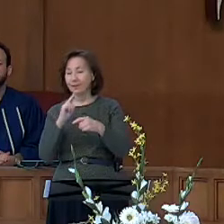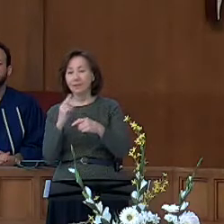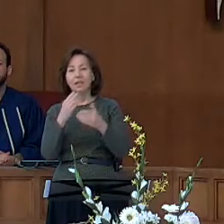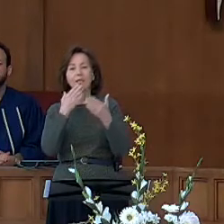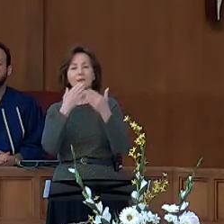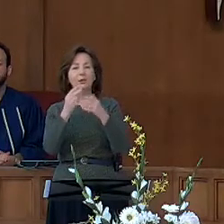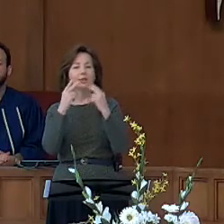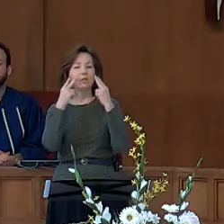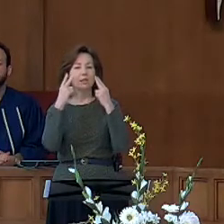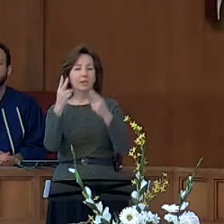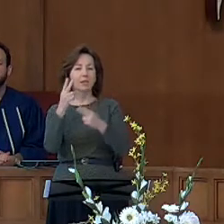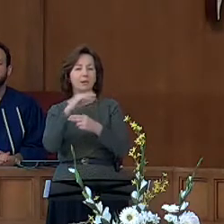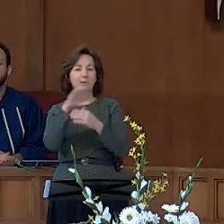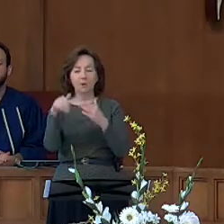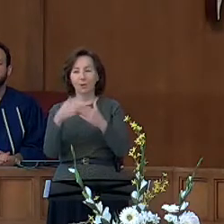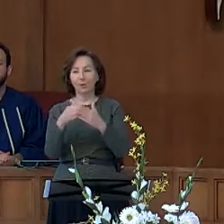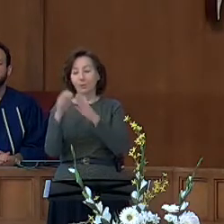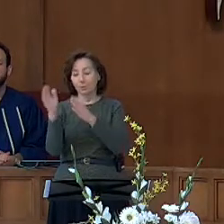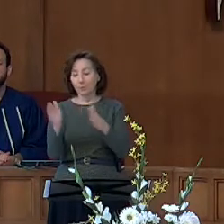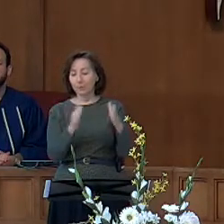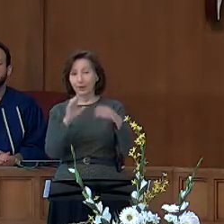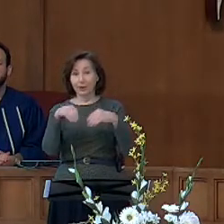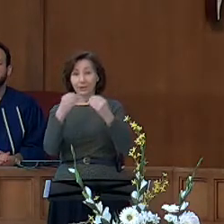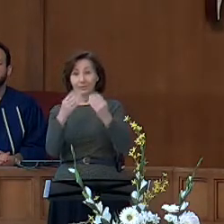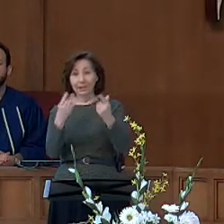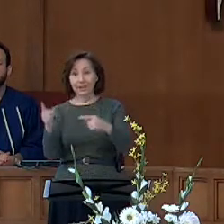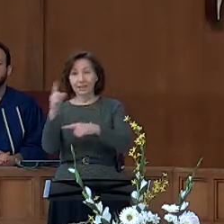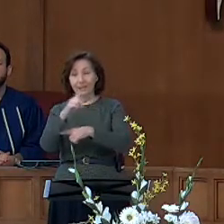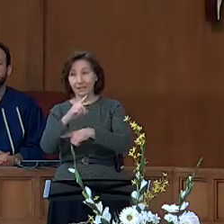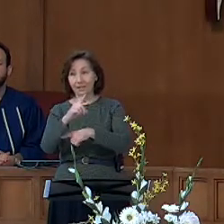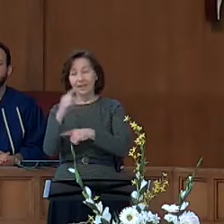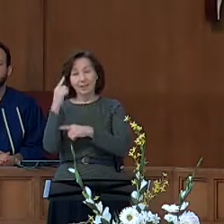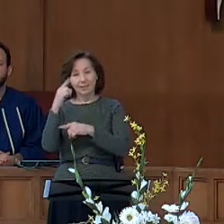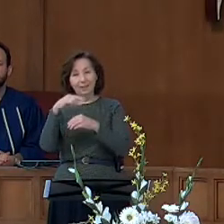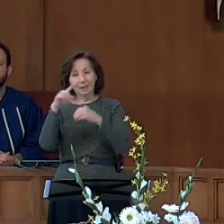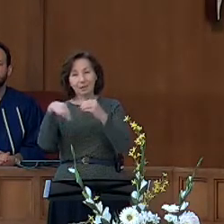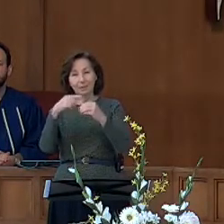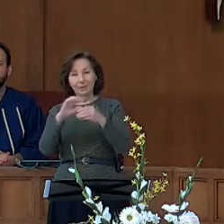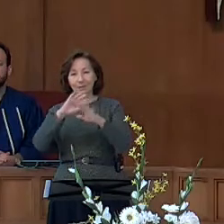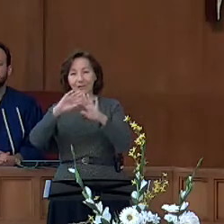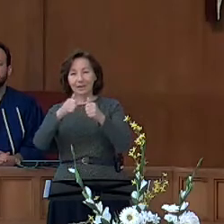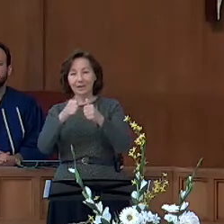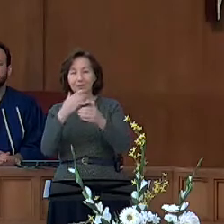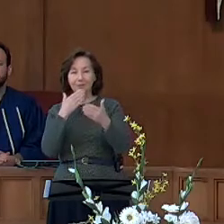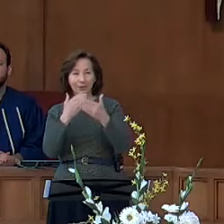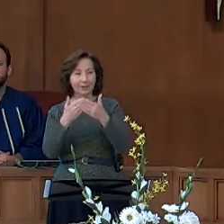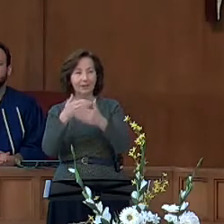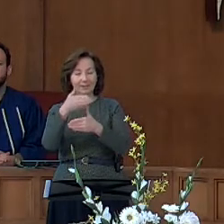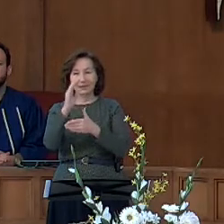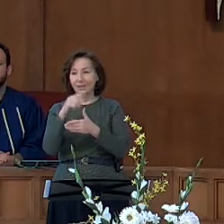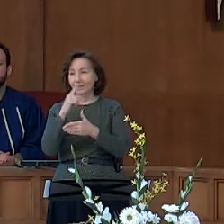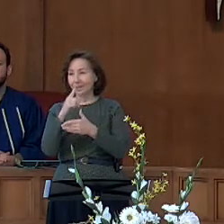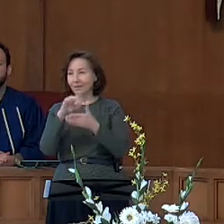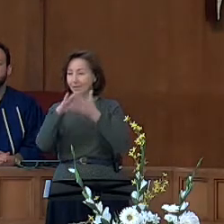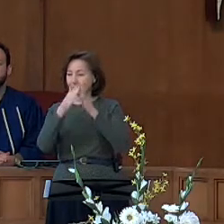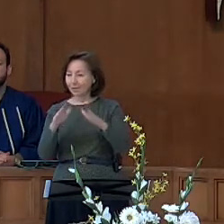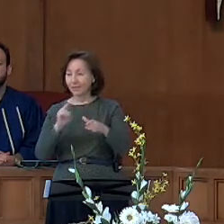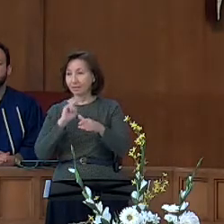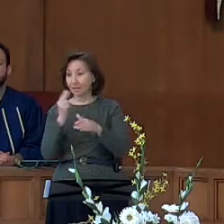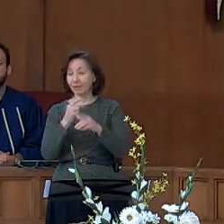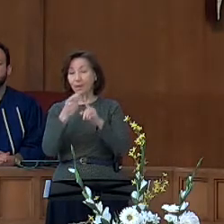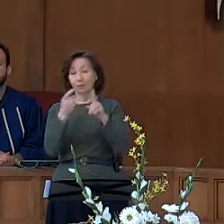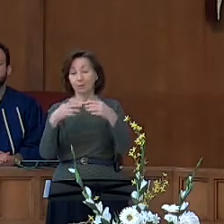of you here. As we prepare for giving today, I want you to think of just how good God is and everything that God has blessed us with, everything